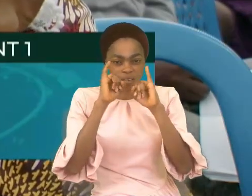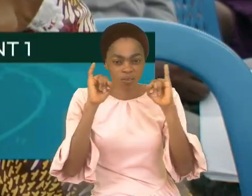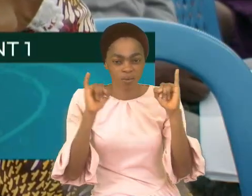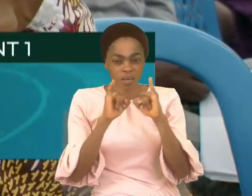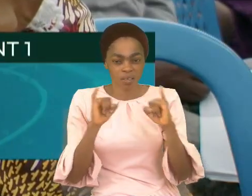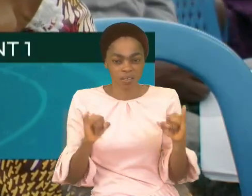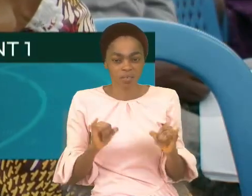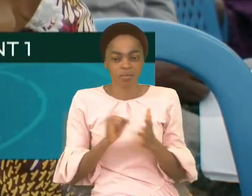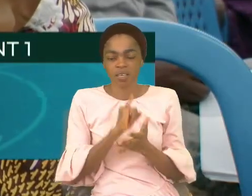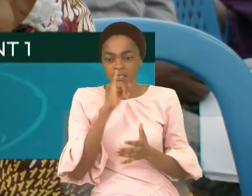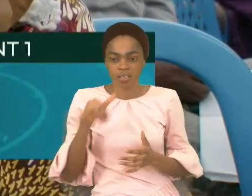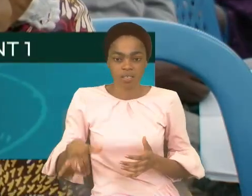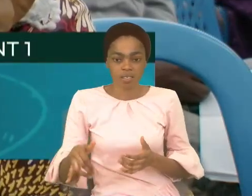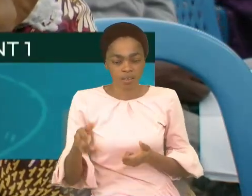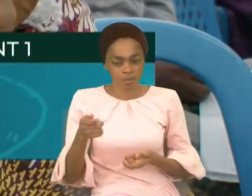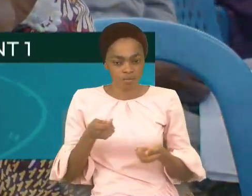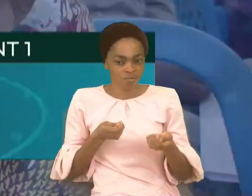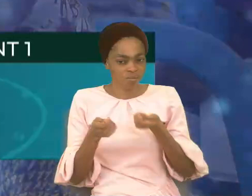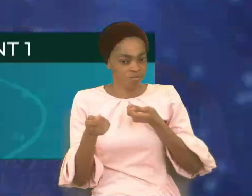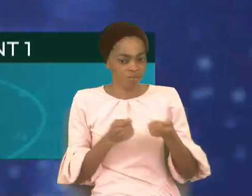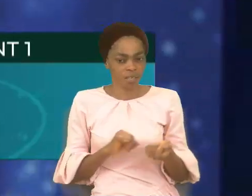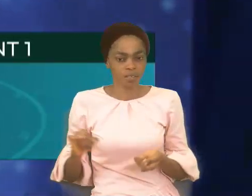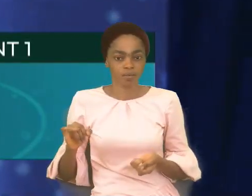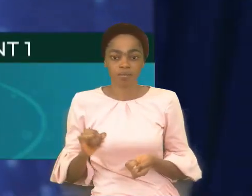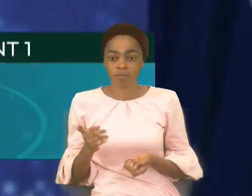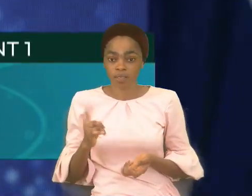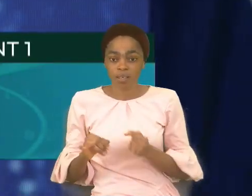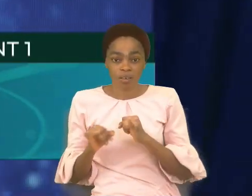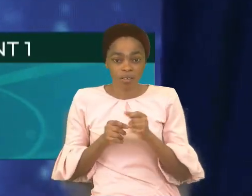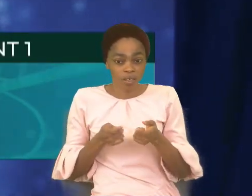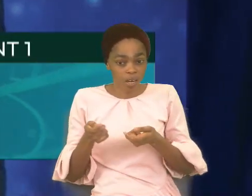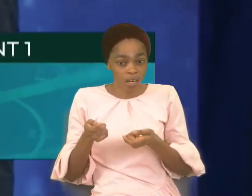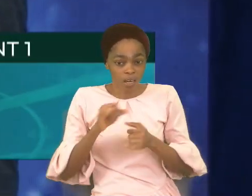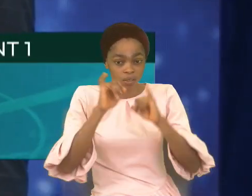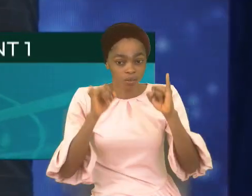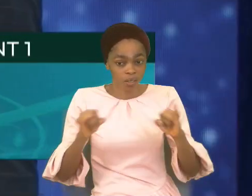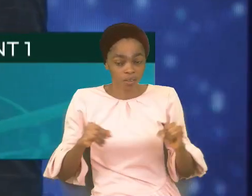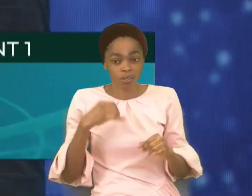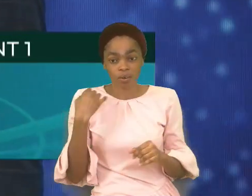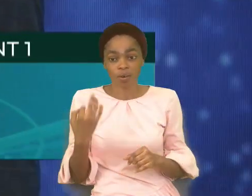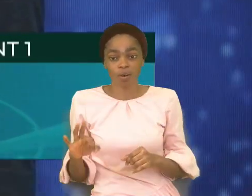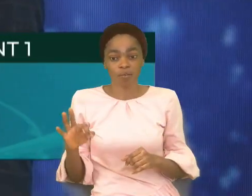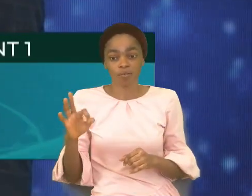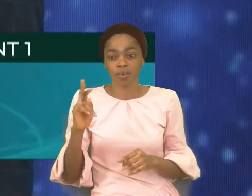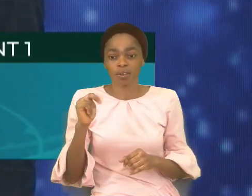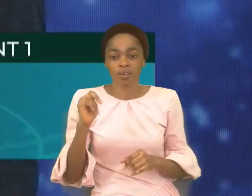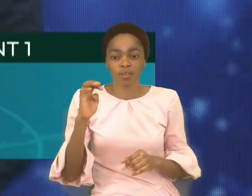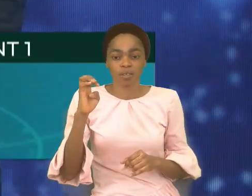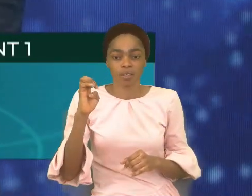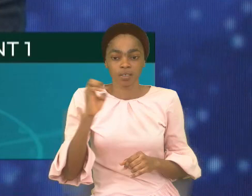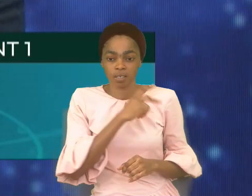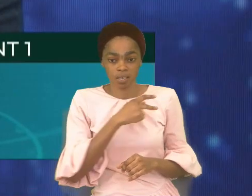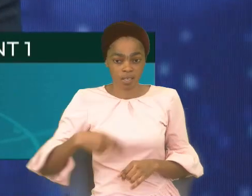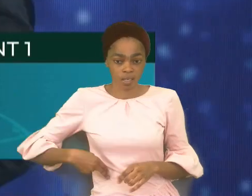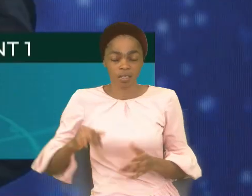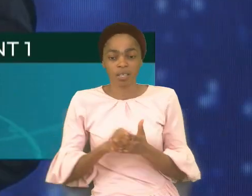The idolatry of Nebuchadnezzar that is still reigning. Hear the music of Babylon and